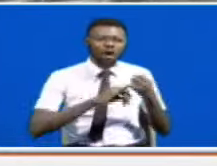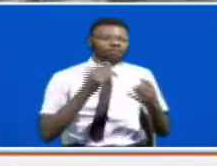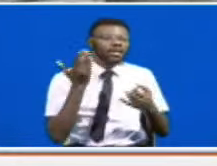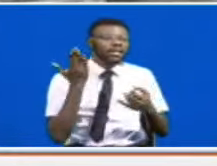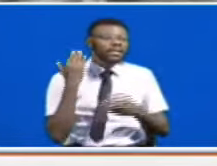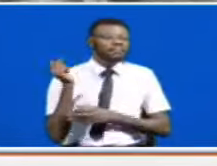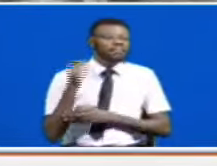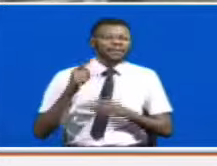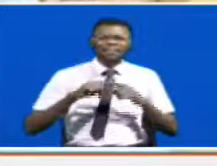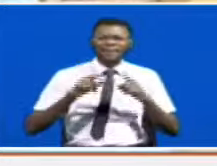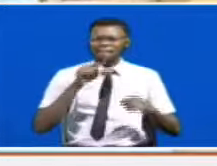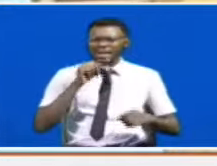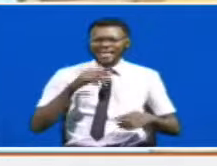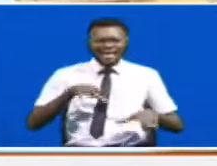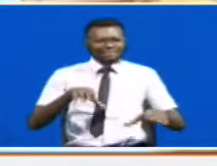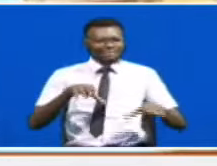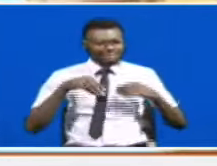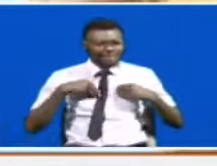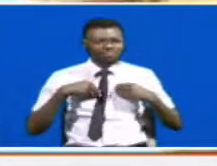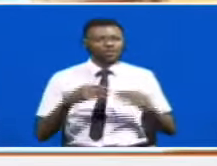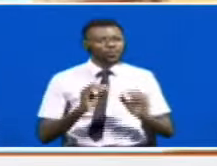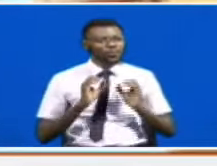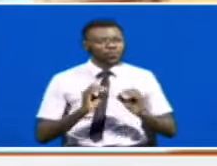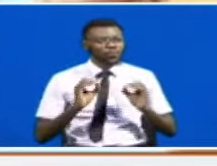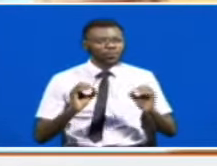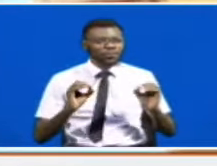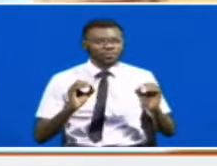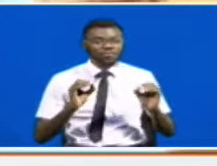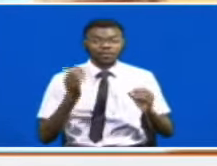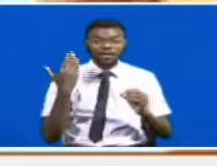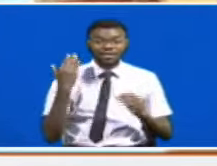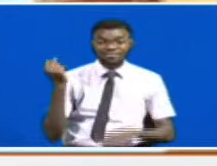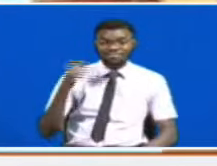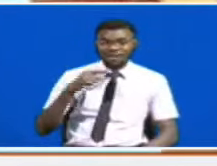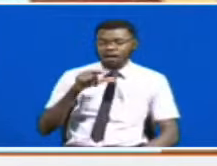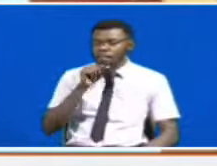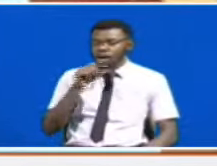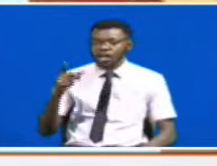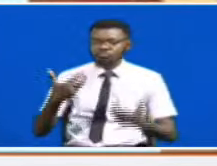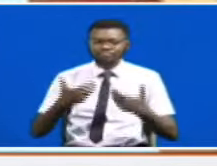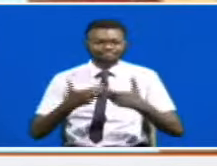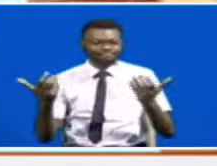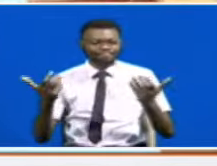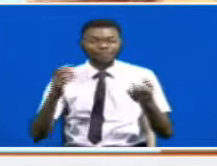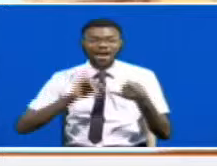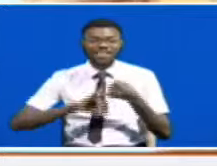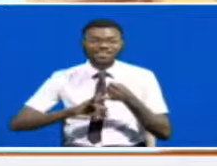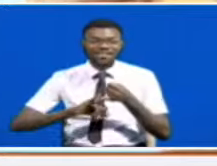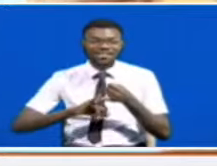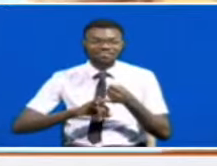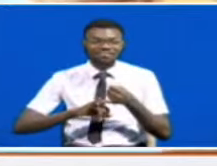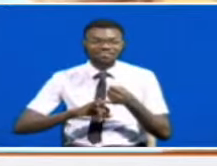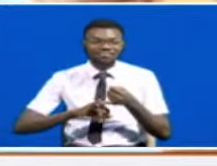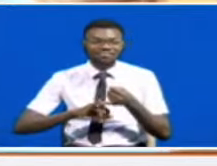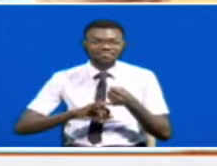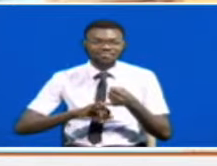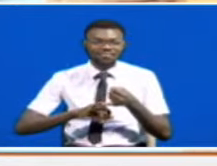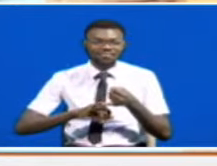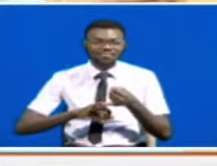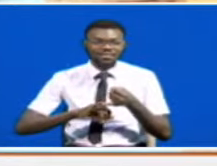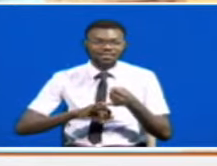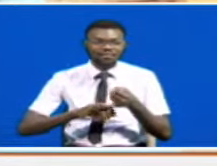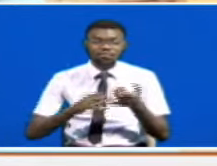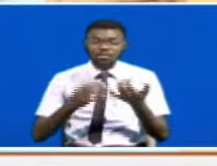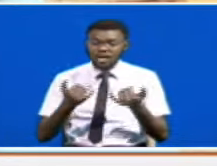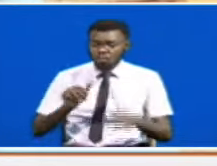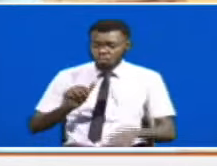not accept the breakup. Ni mzee mmoja waliachana na bibi yake anaitwa Kemani, waliachana na bibi.